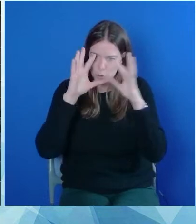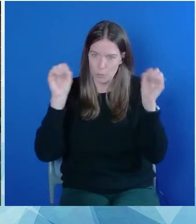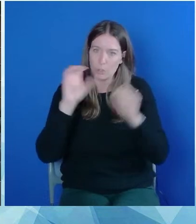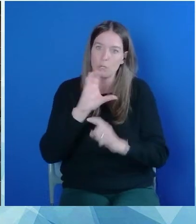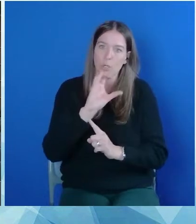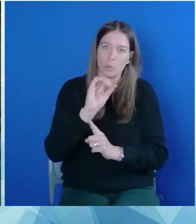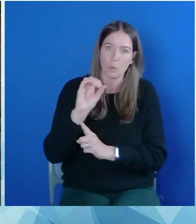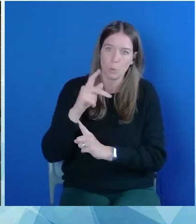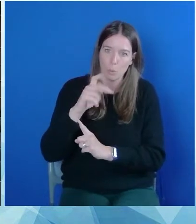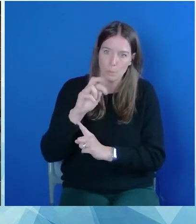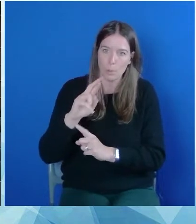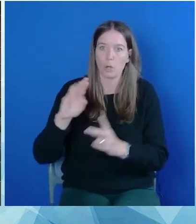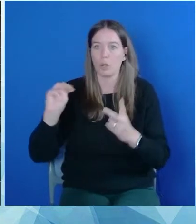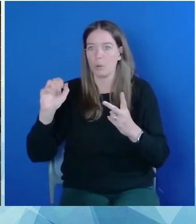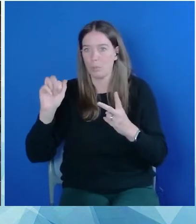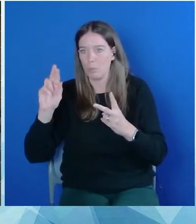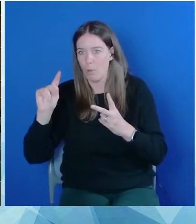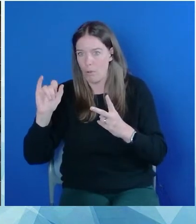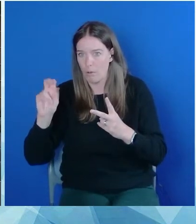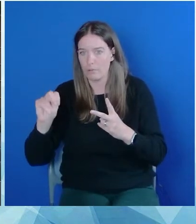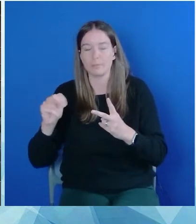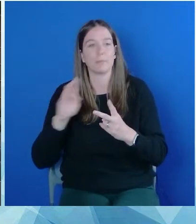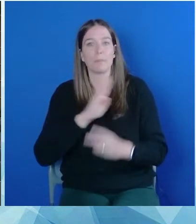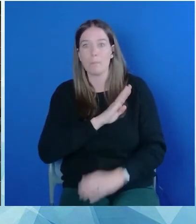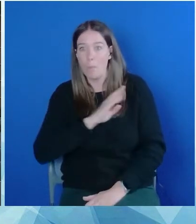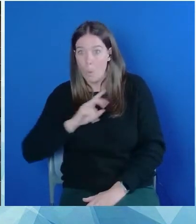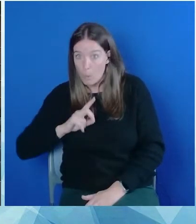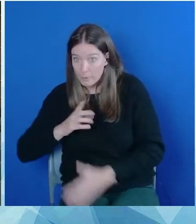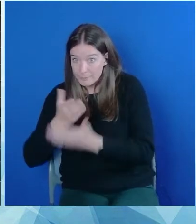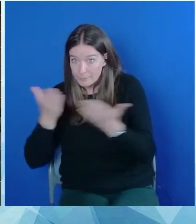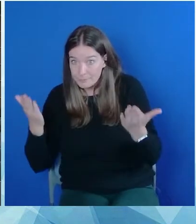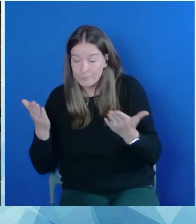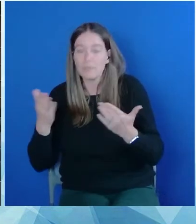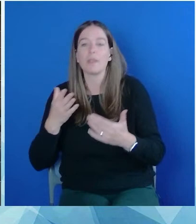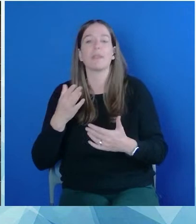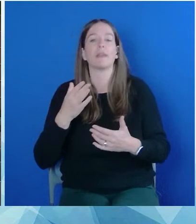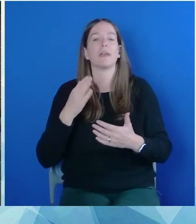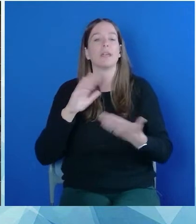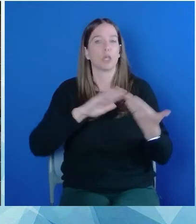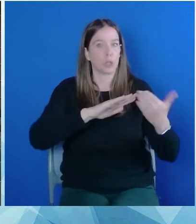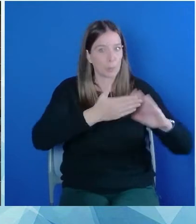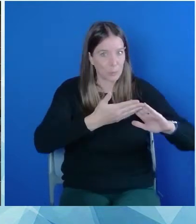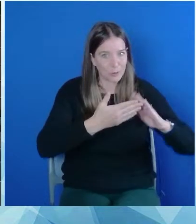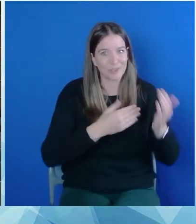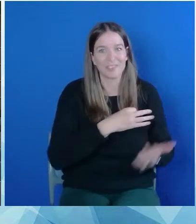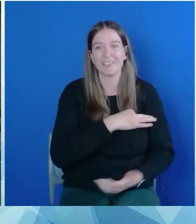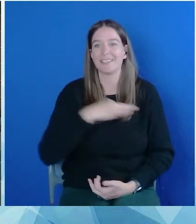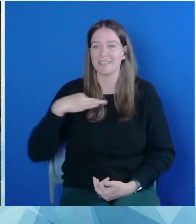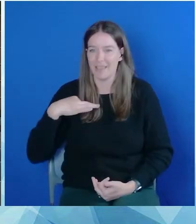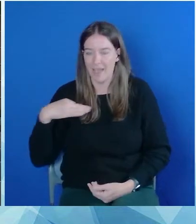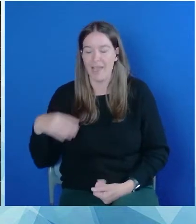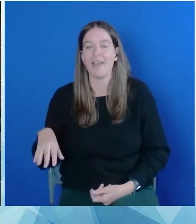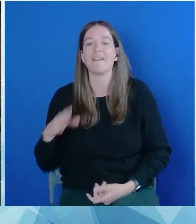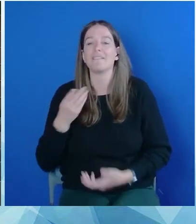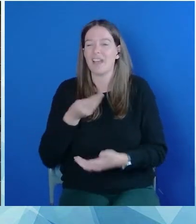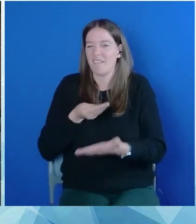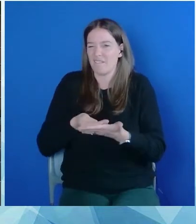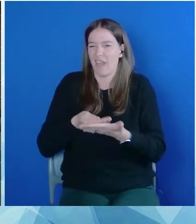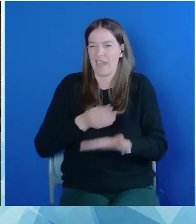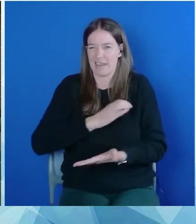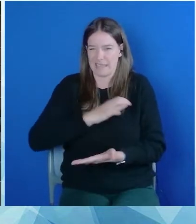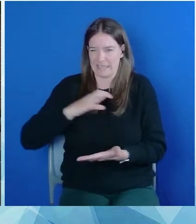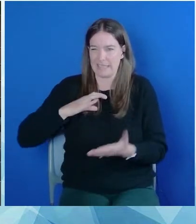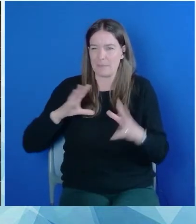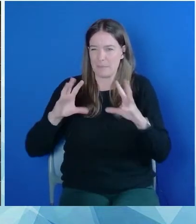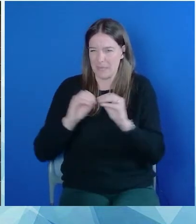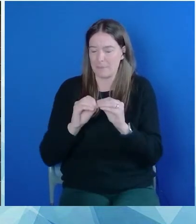members of the board, ASDB community, and staff. Our most recent Finance Committee meeting was held last Thursday, February 23rd, with